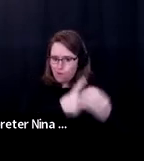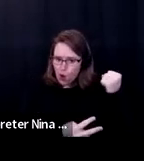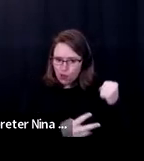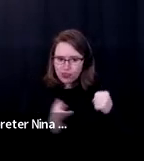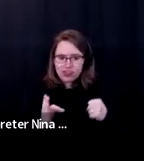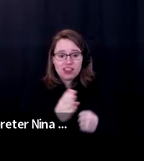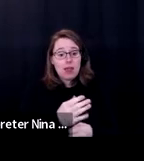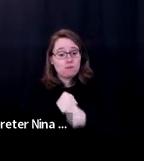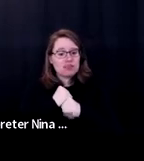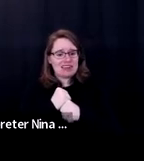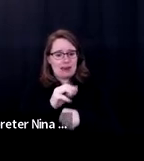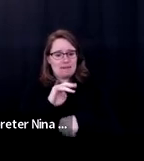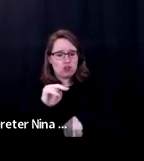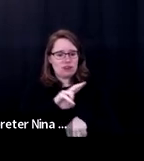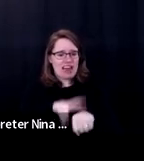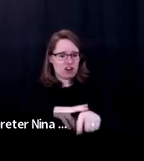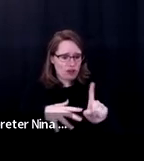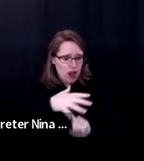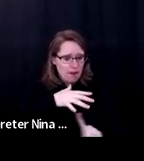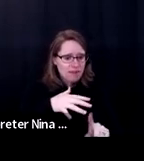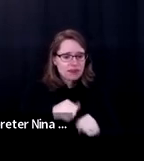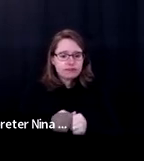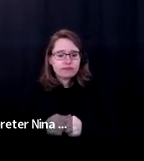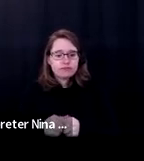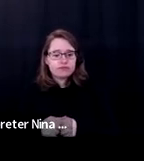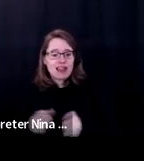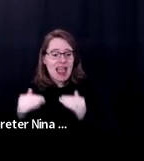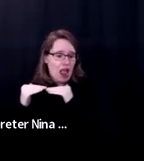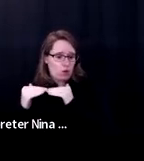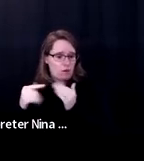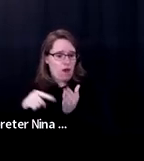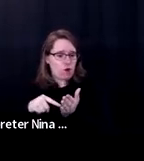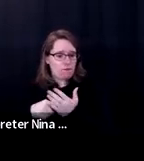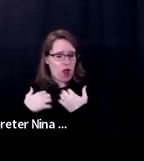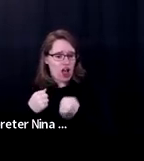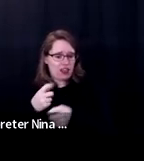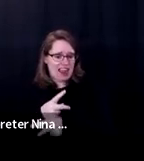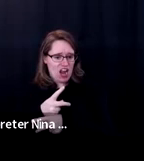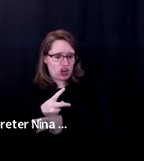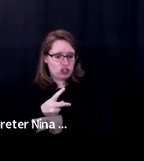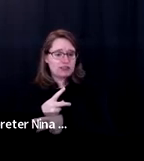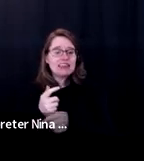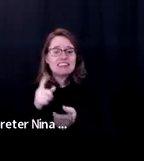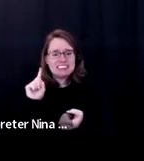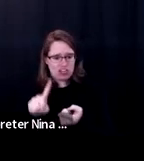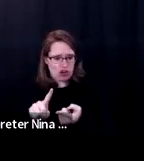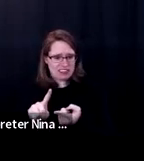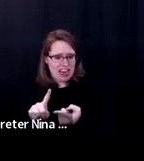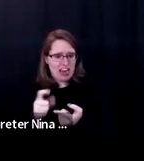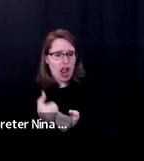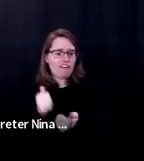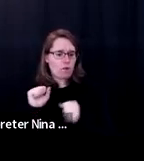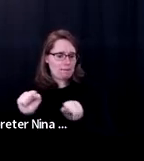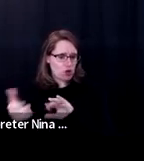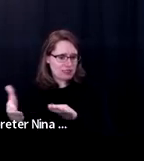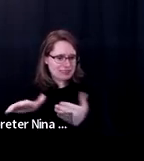environment. Equitable and affordable quality healthcare, decreasing preventable deaths and acute behavioral health crisis. Shared definition of health and